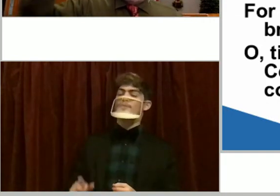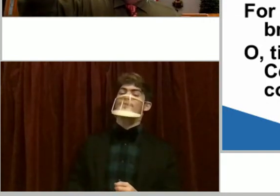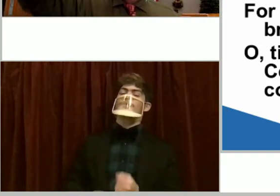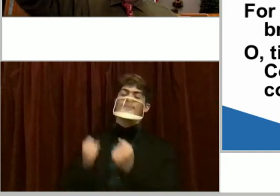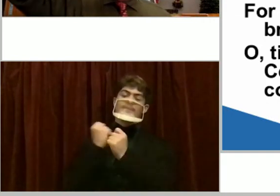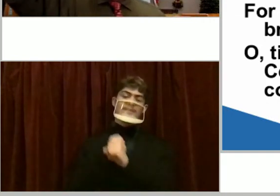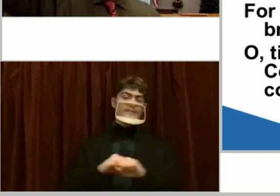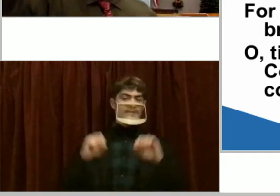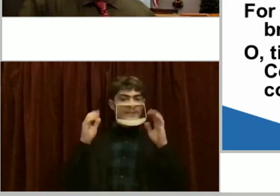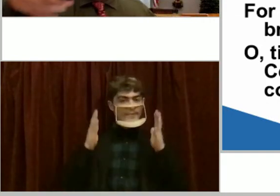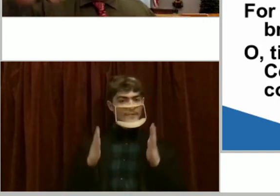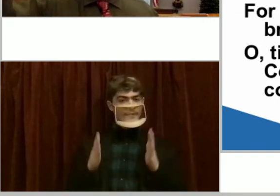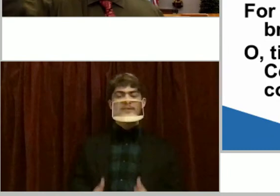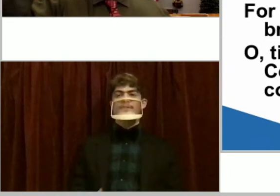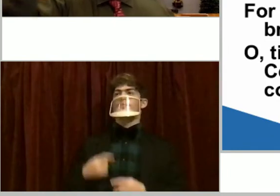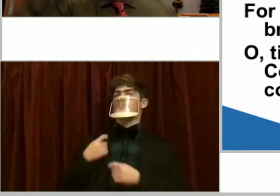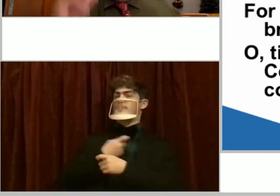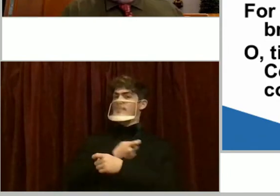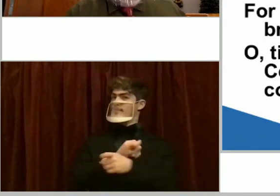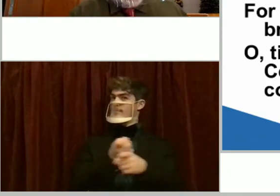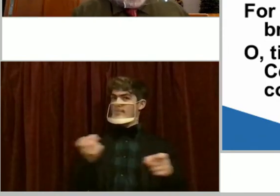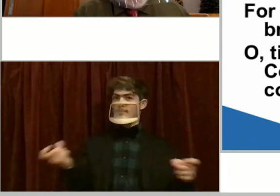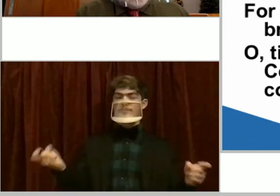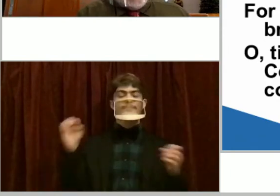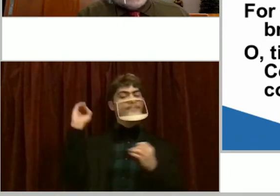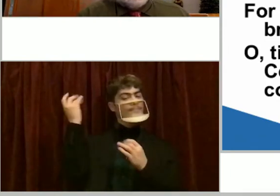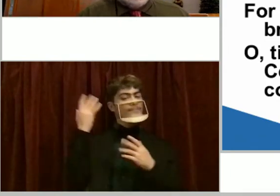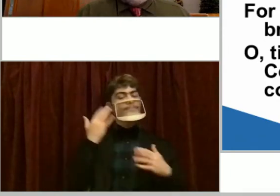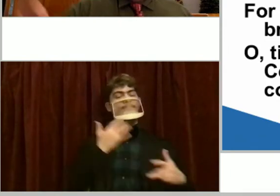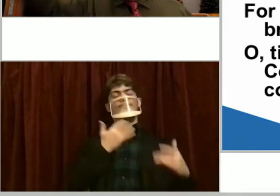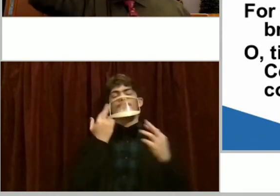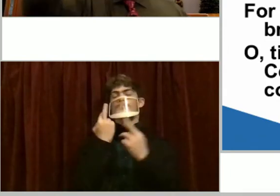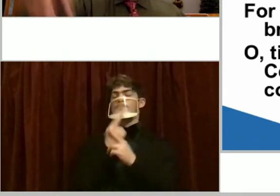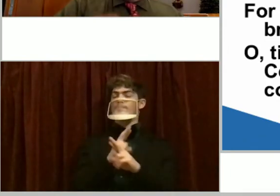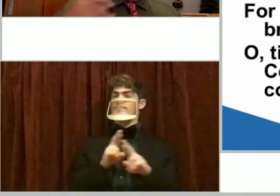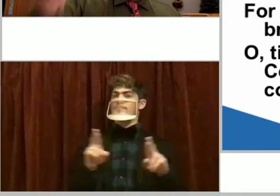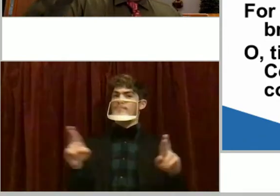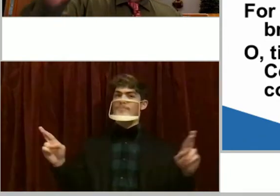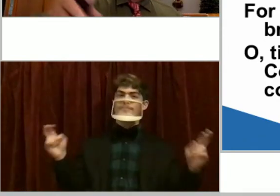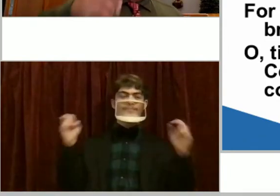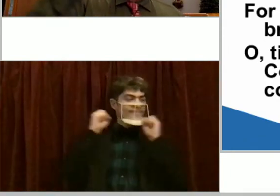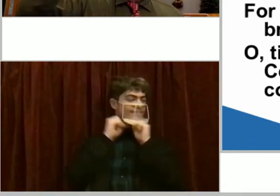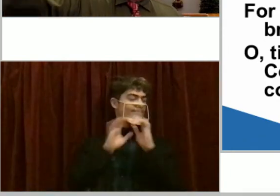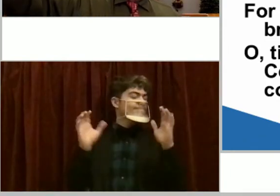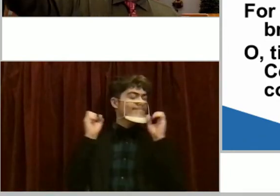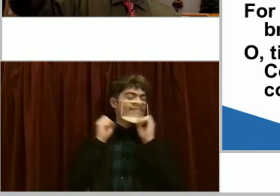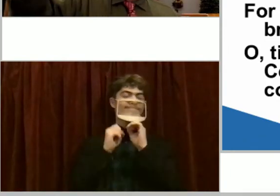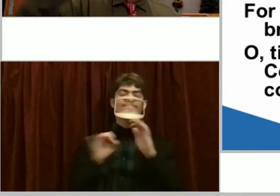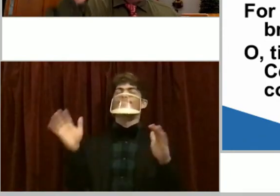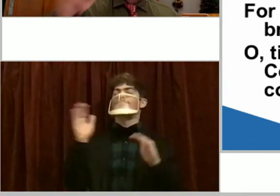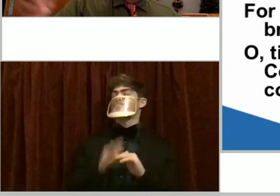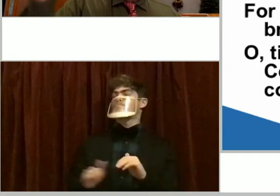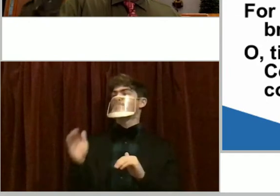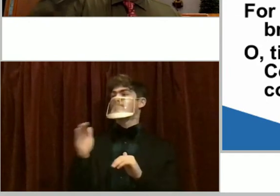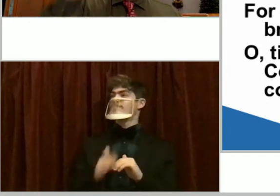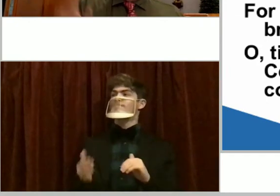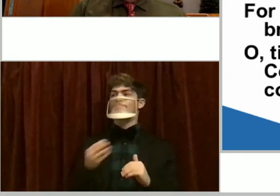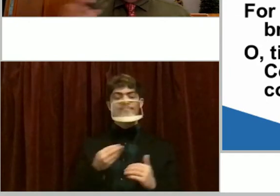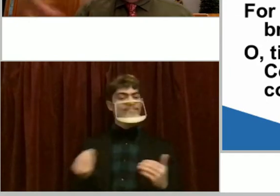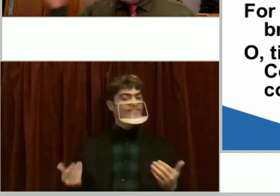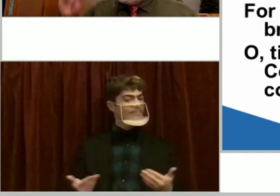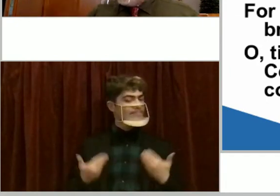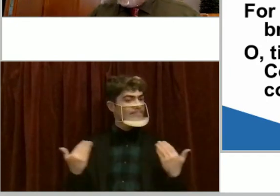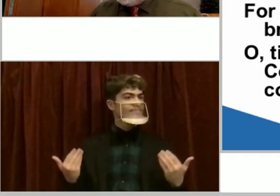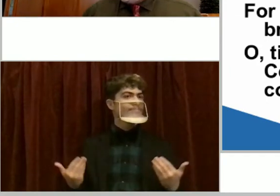Lord and Savior does bring redeeming grace. Oh, tidings of